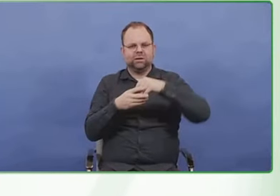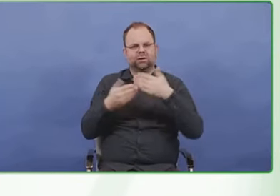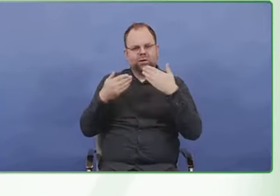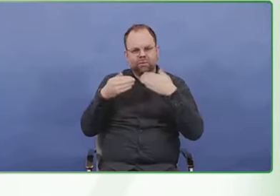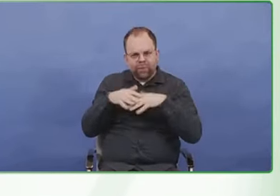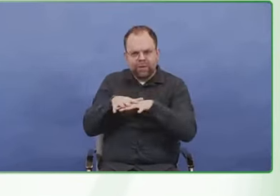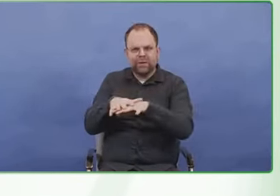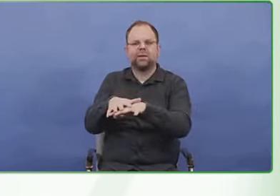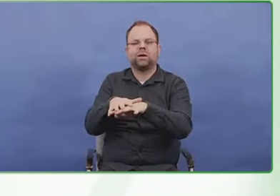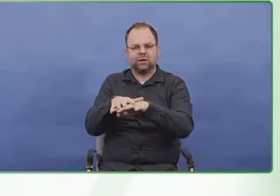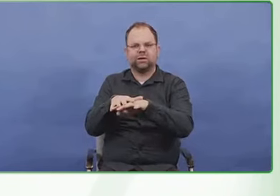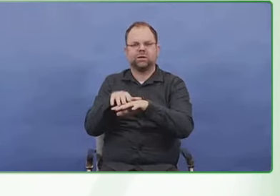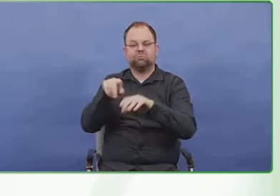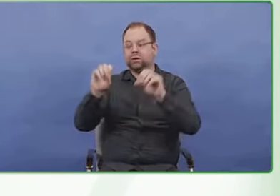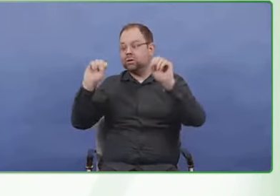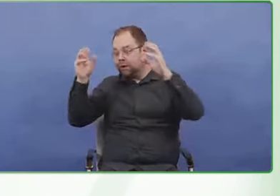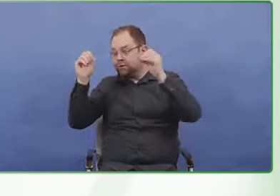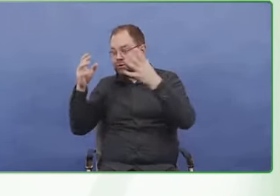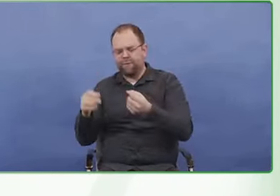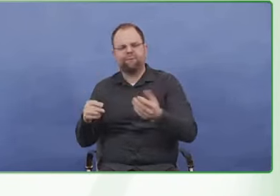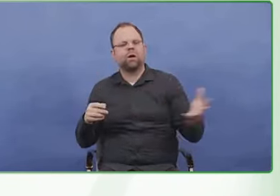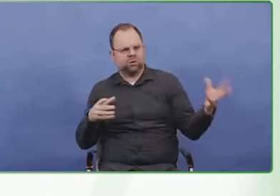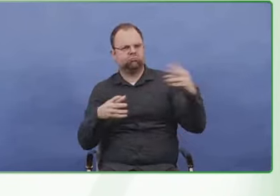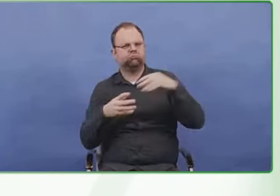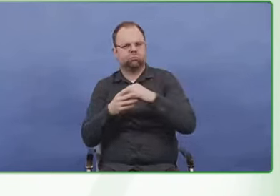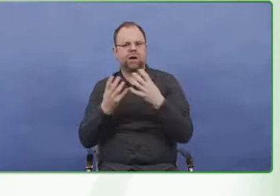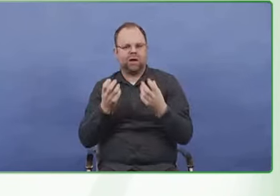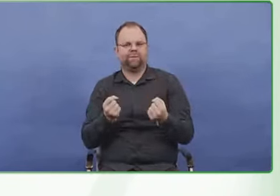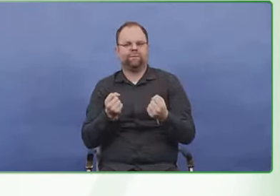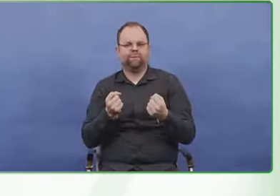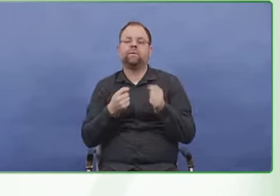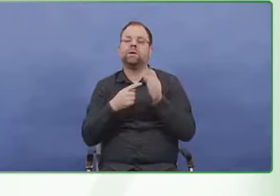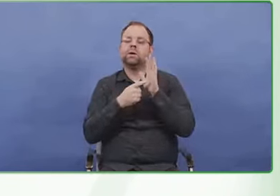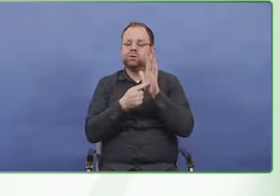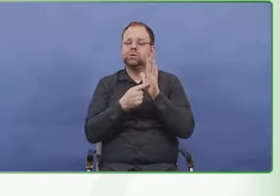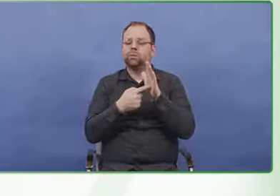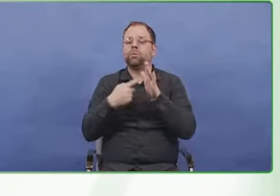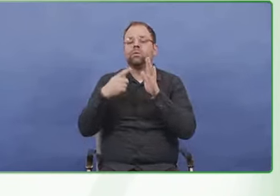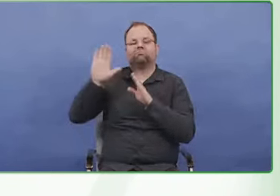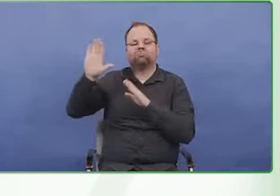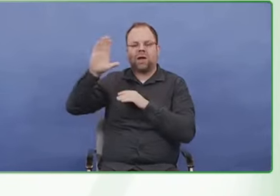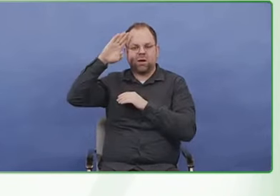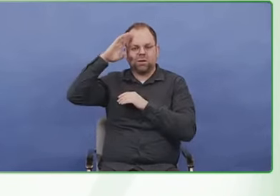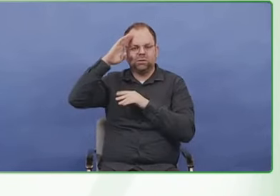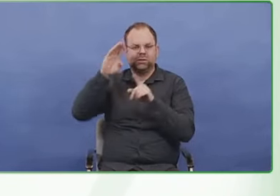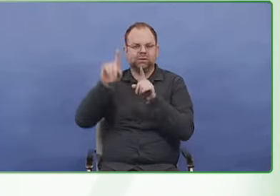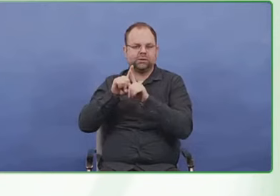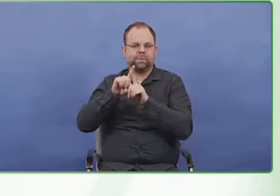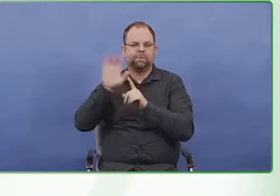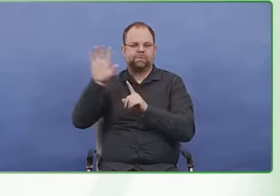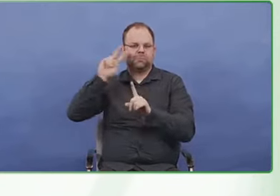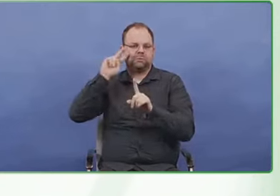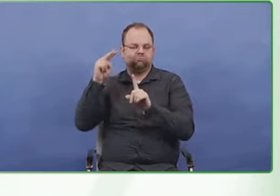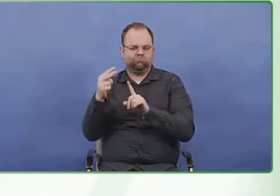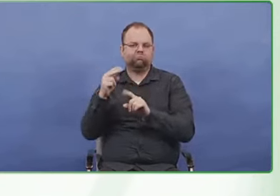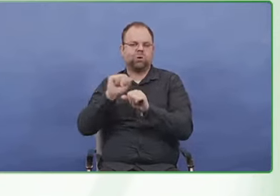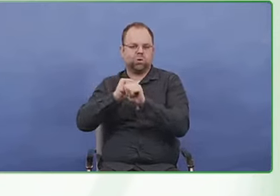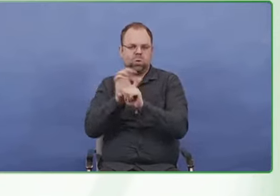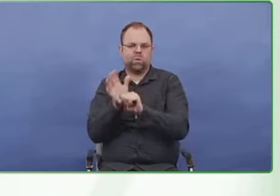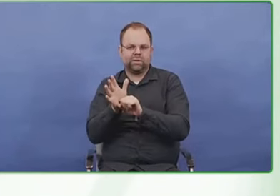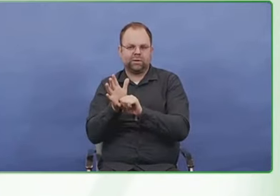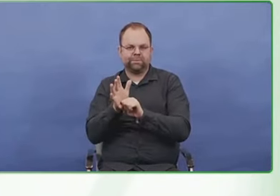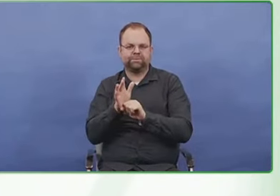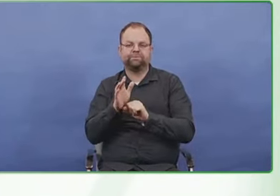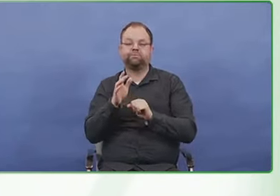to understand whether these actions that we're taking actually are making a difference and to plan for services into the